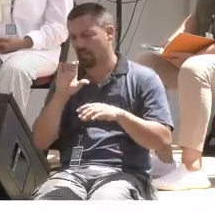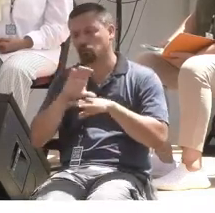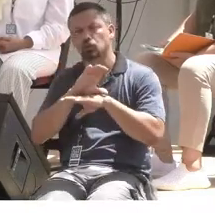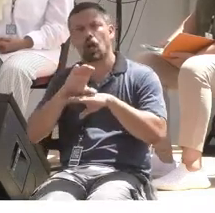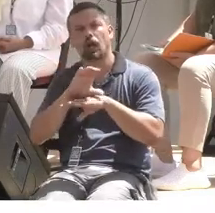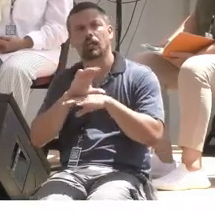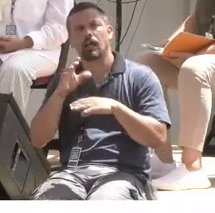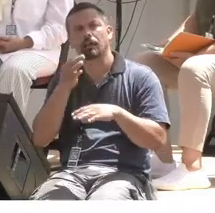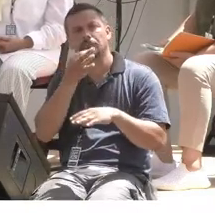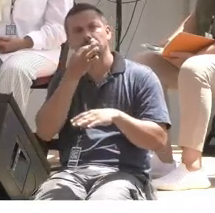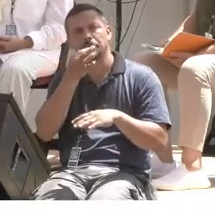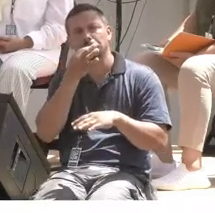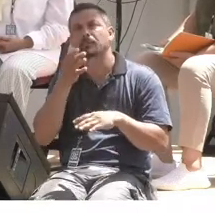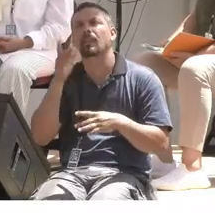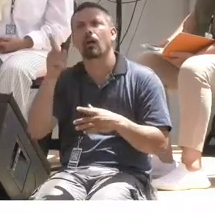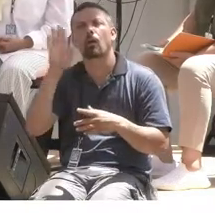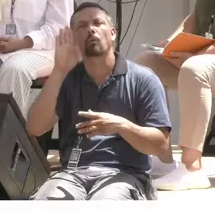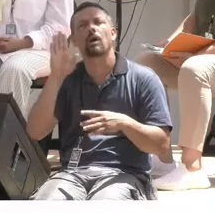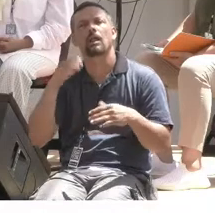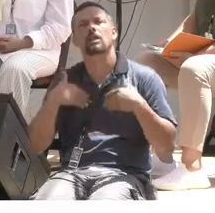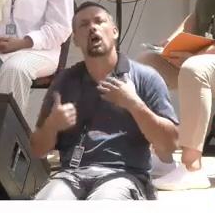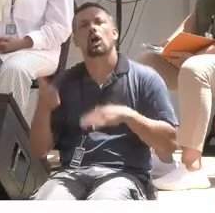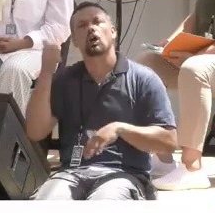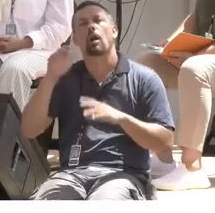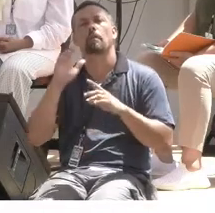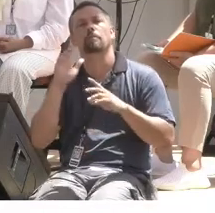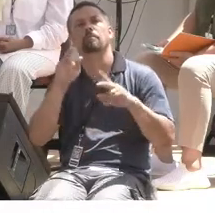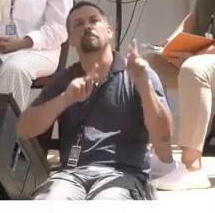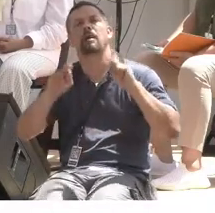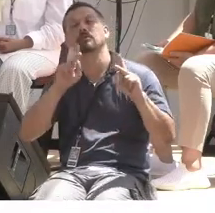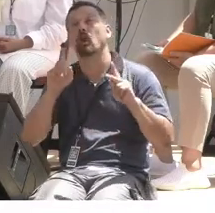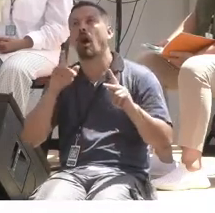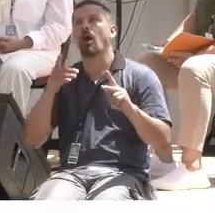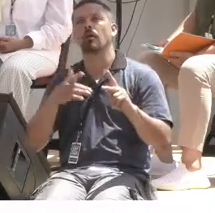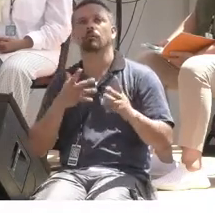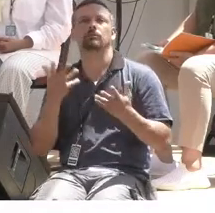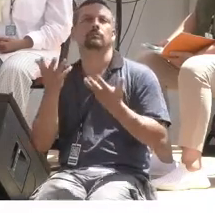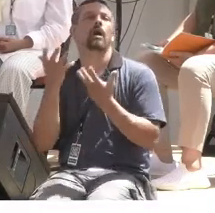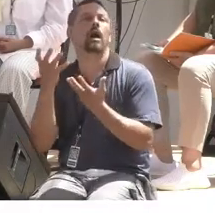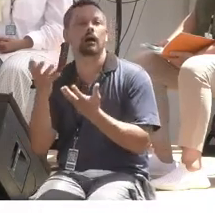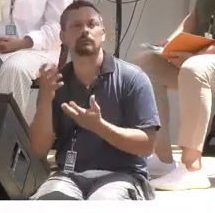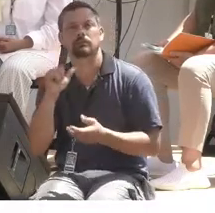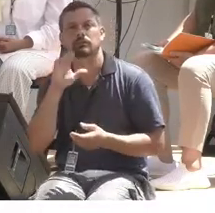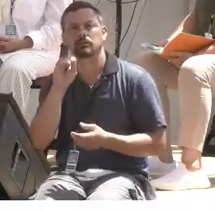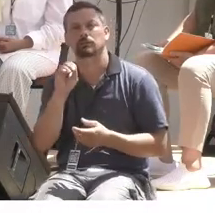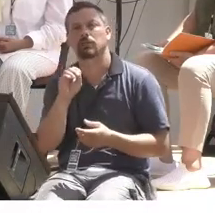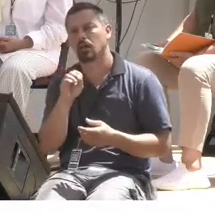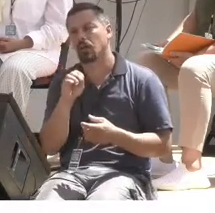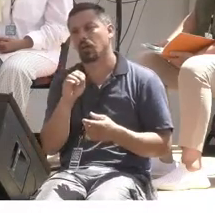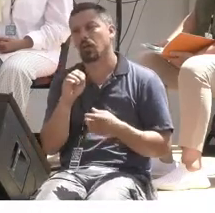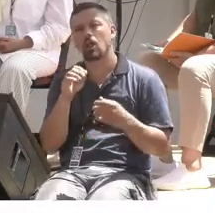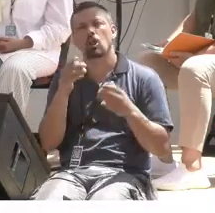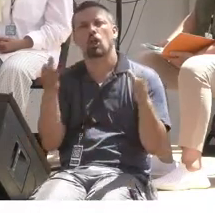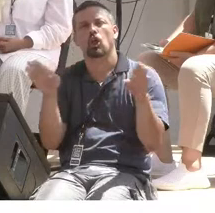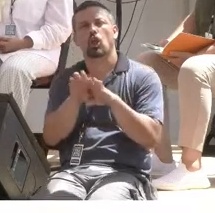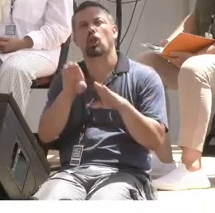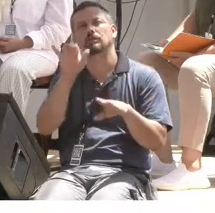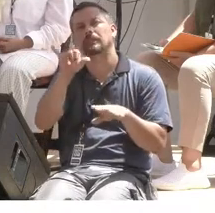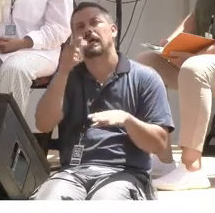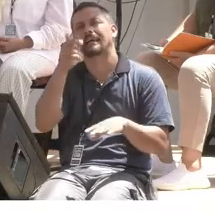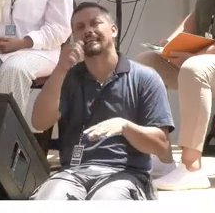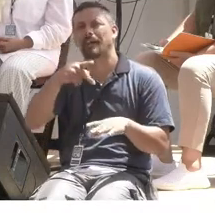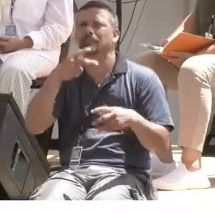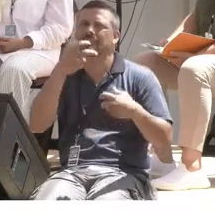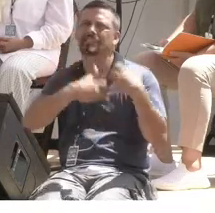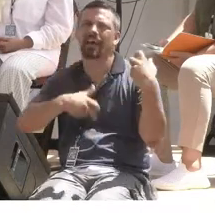Firstly, and secondly, a social, to reach the younger population now, you have to look at social media. If not, then closing that gap. And it's a hard one when